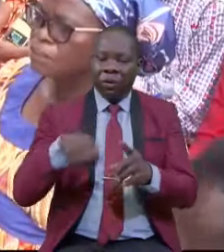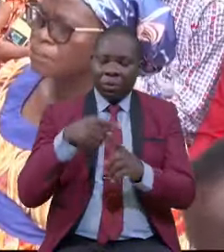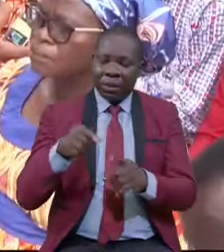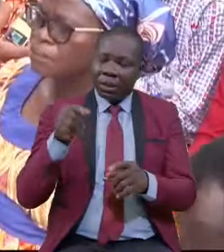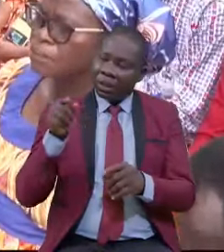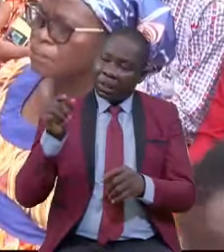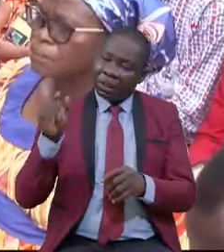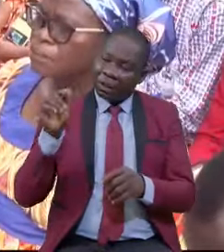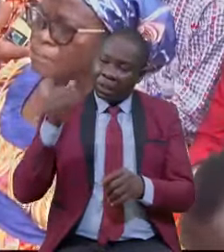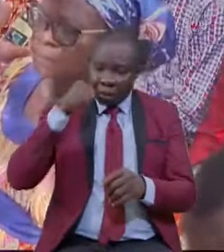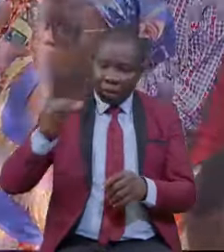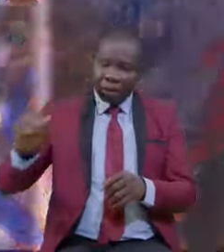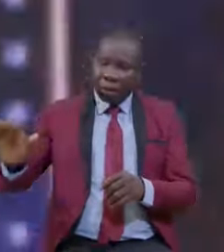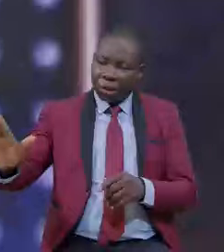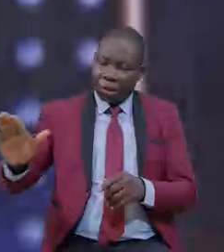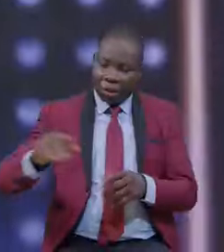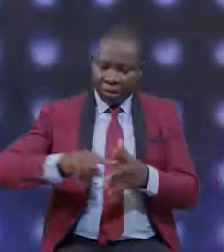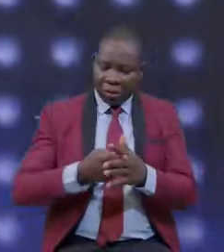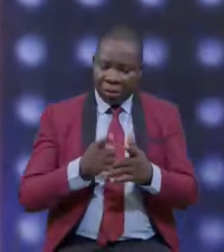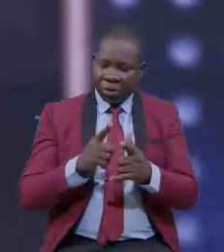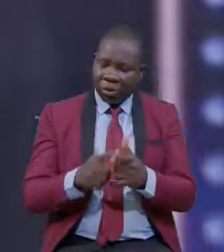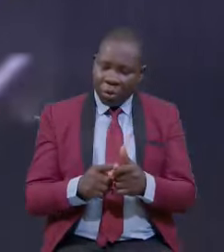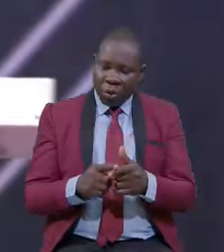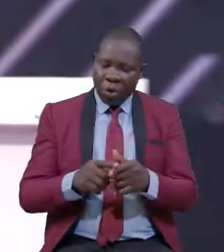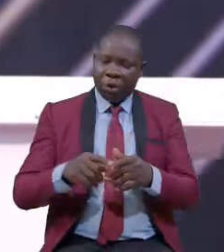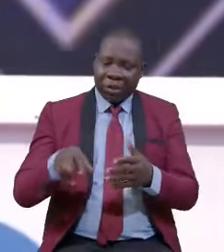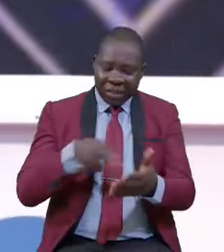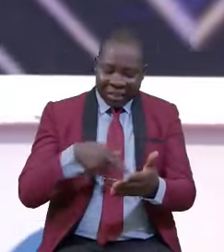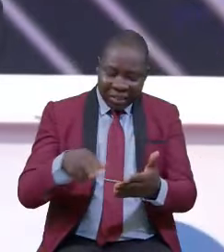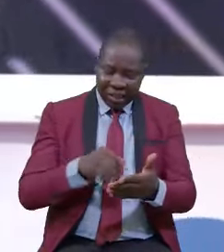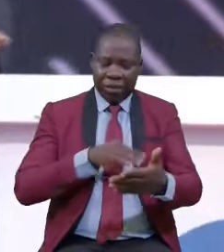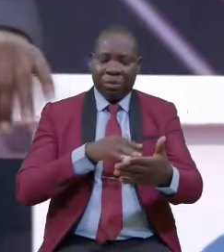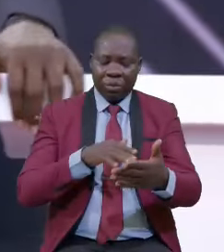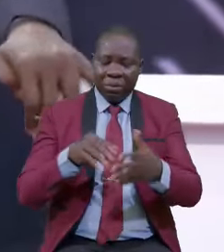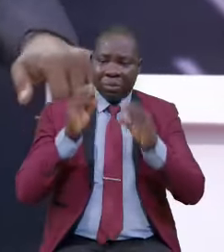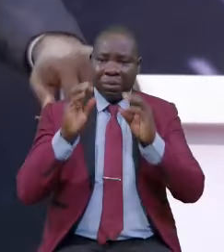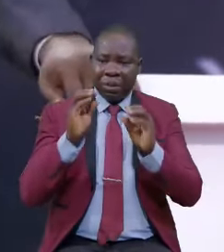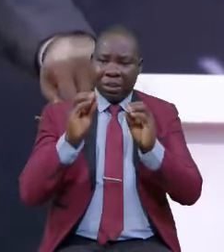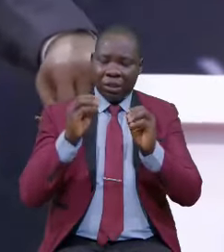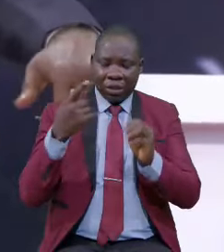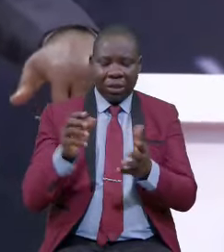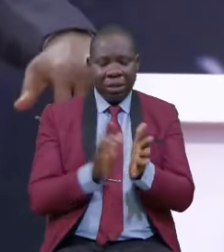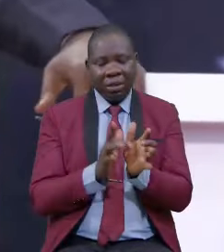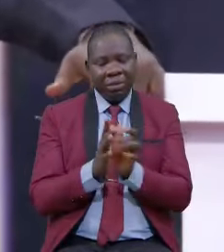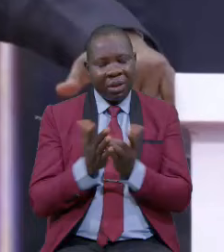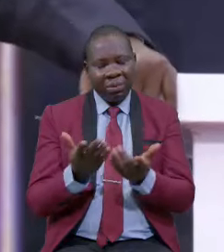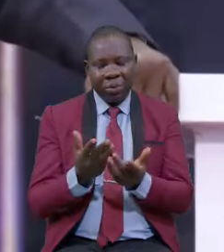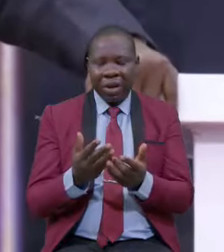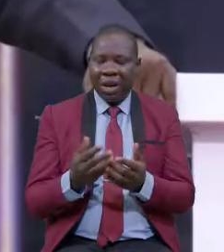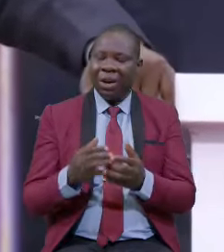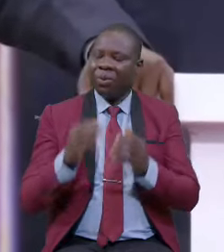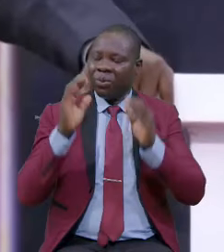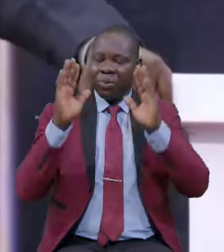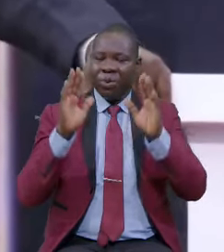I appreciate such women, leaders and ministers. But I say, dear